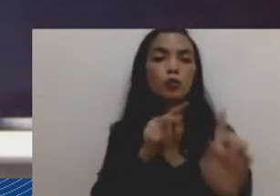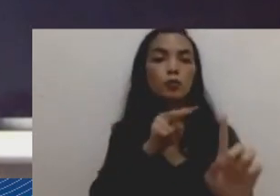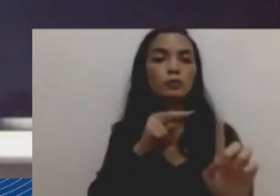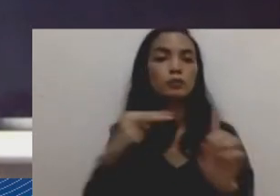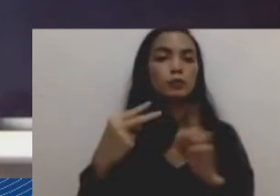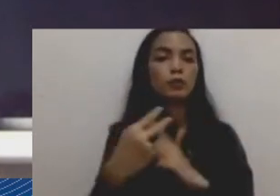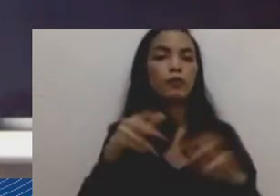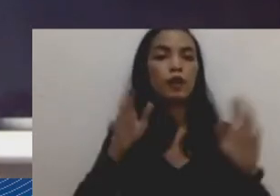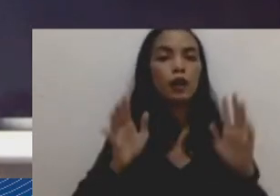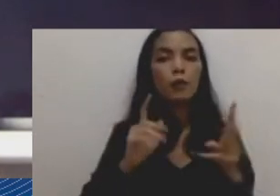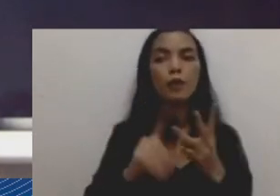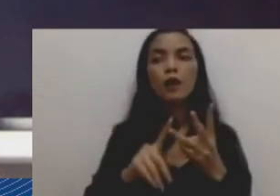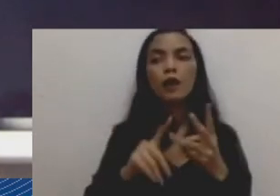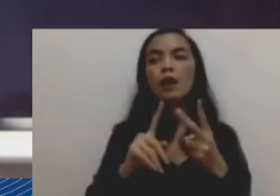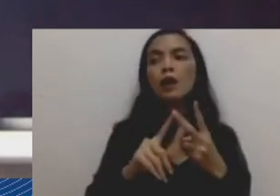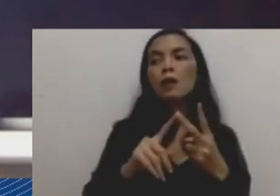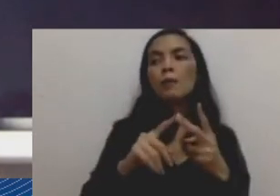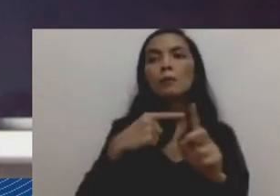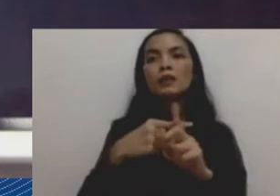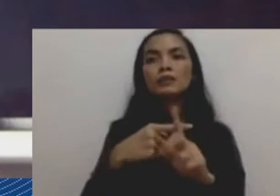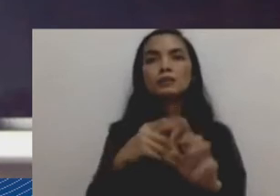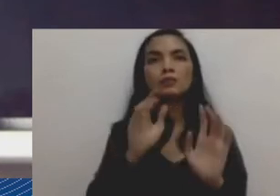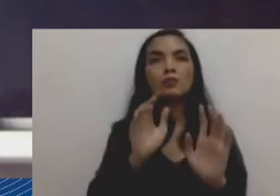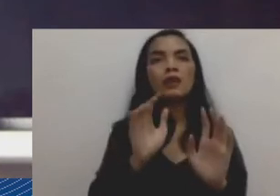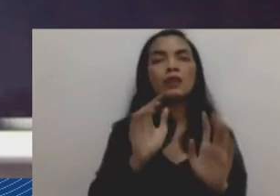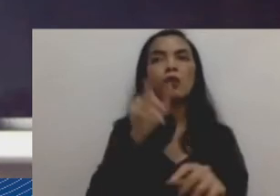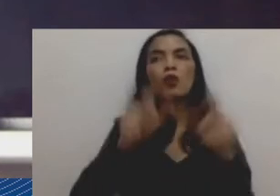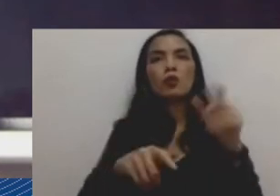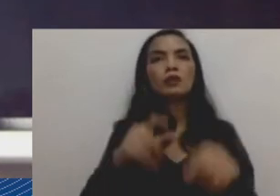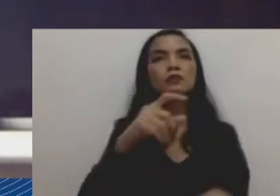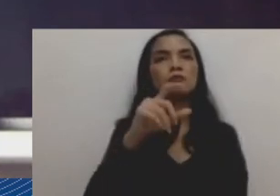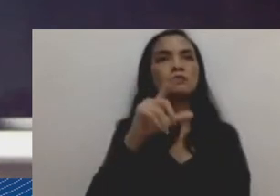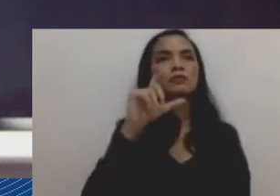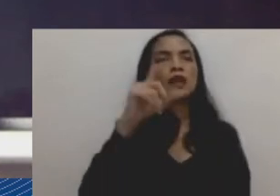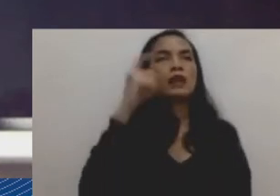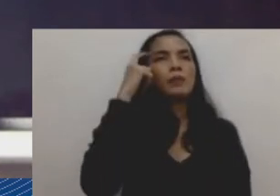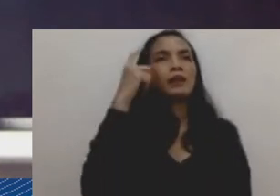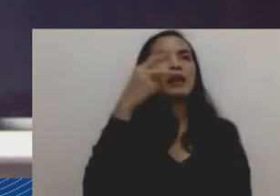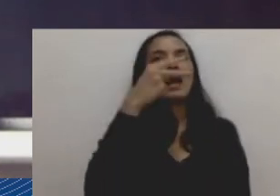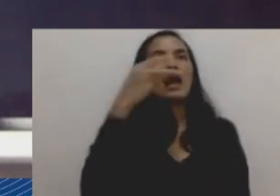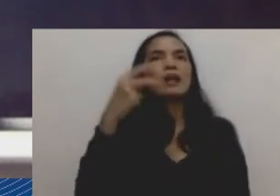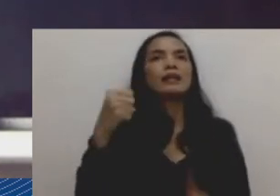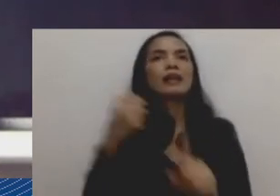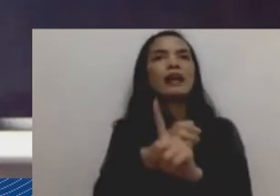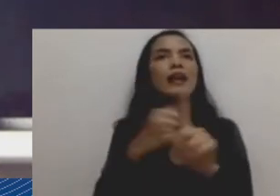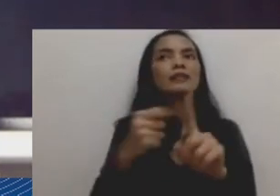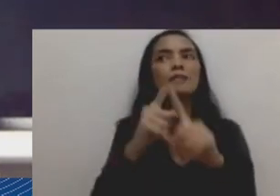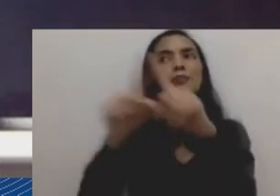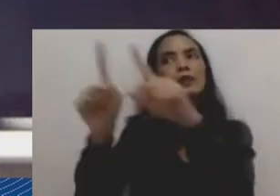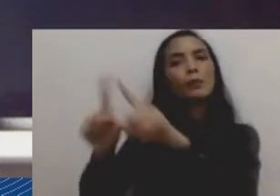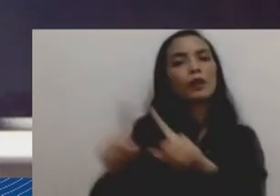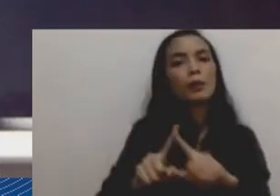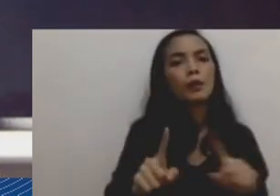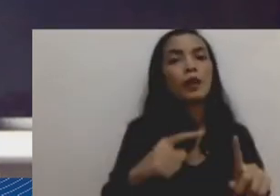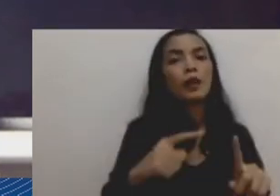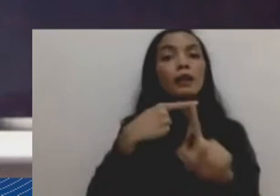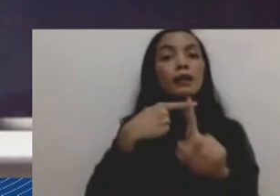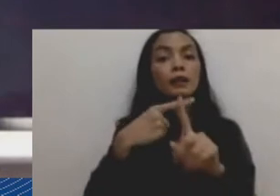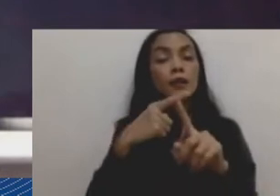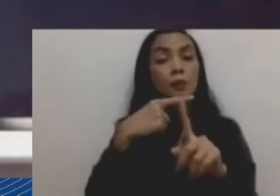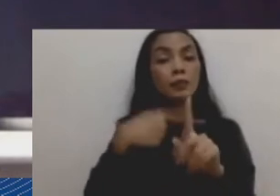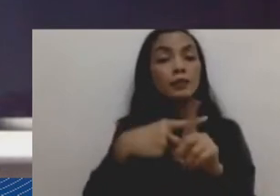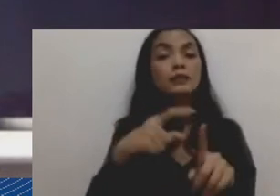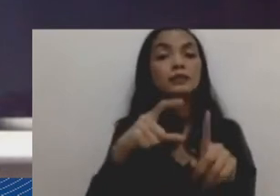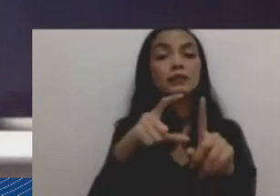different interpretations of violence or harassments. But Ibu Dia stated that this